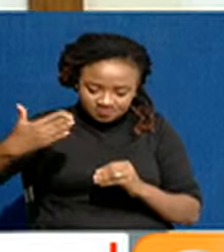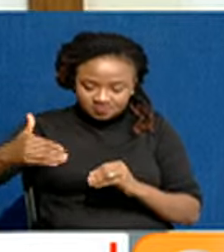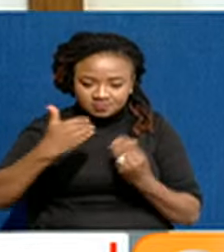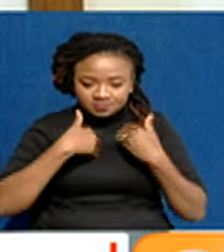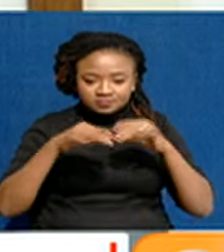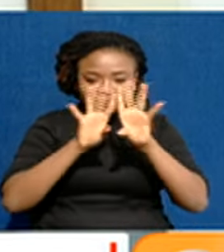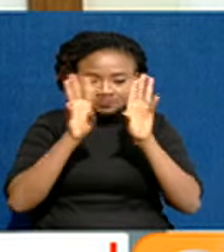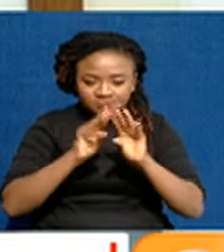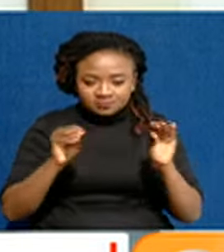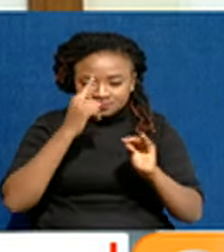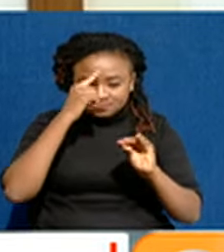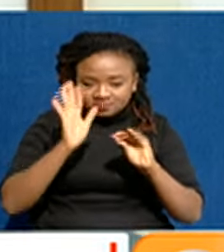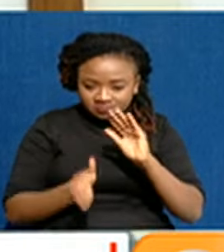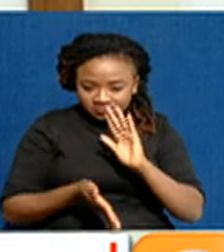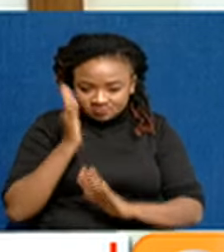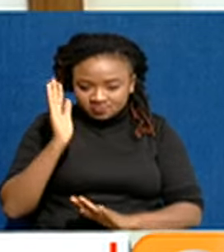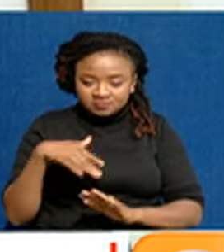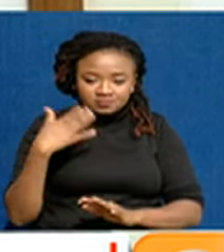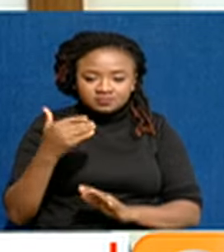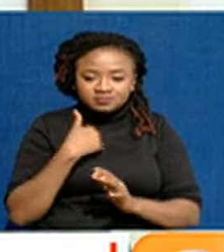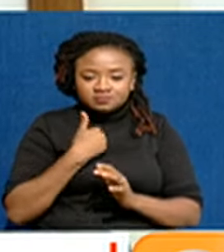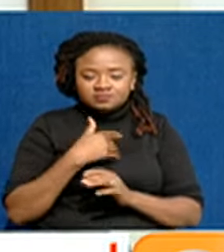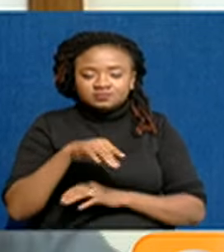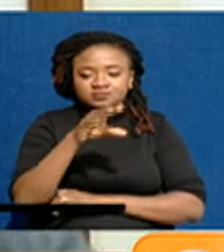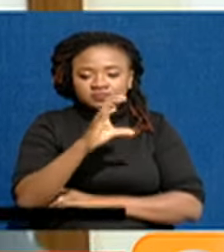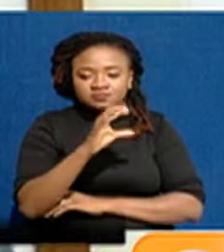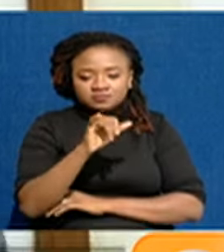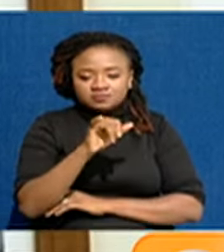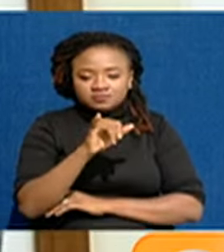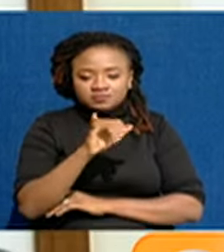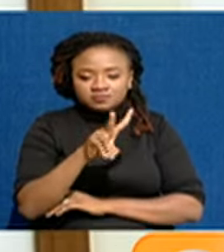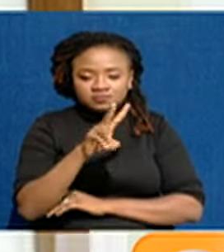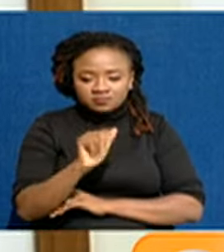for emergency. We have what we call the civil contingency fund,